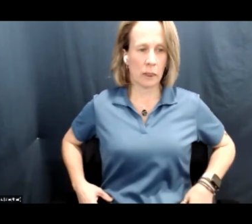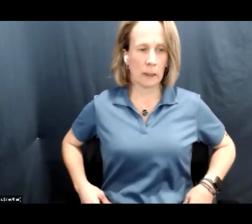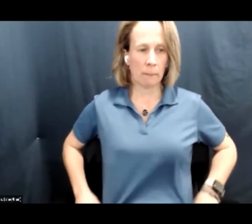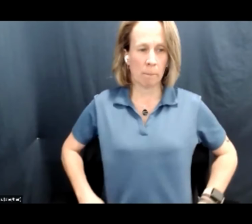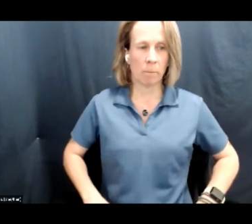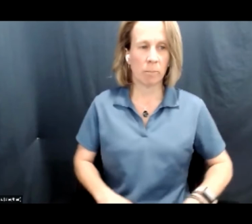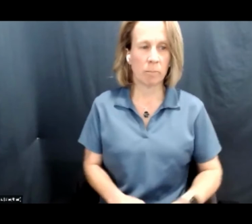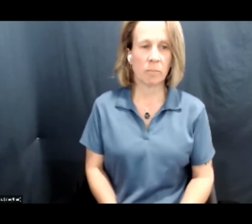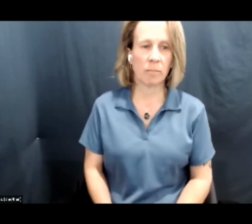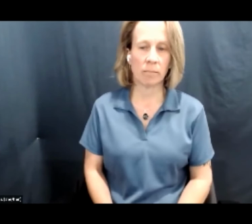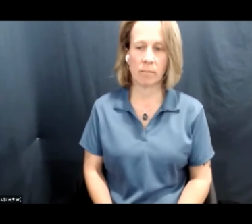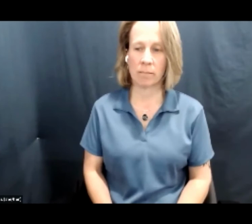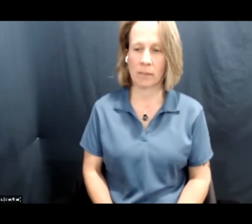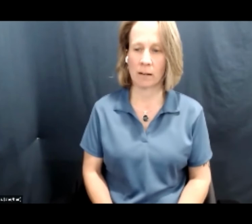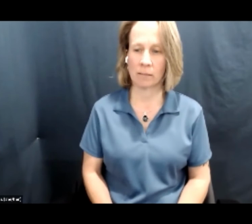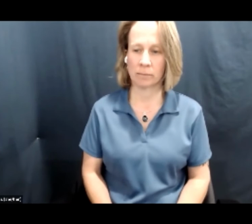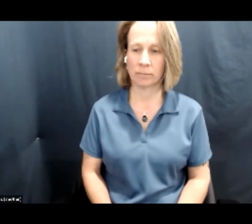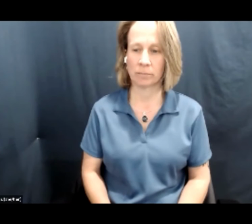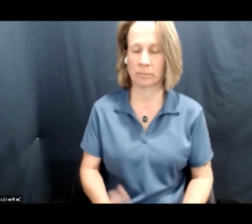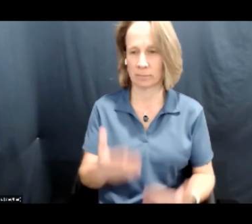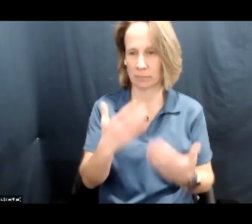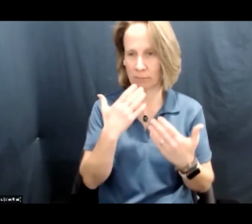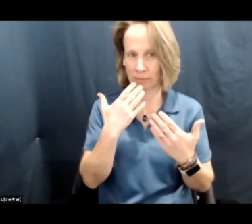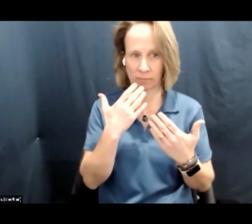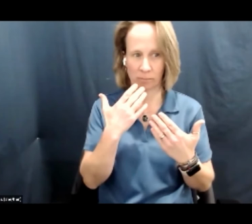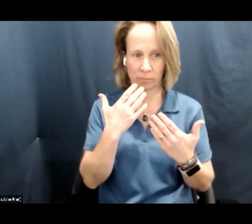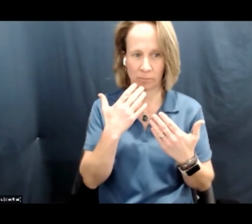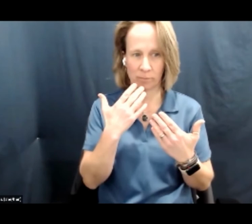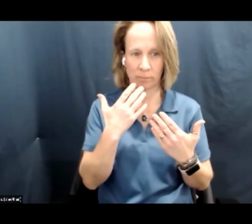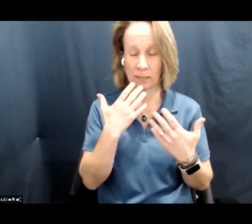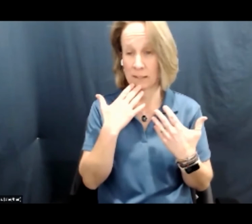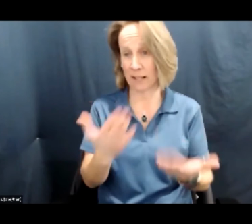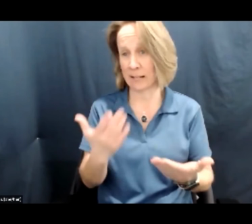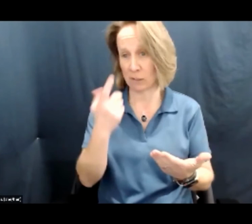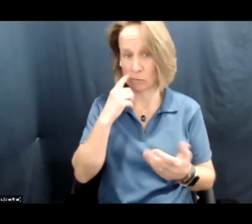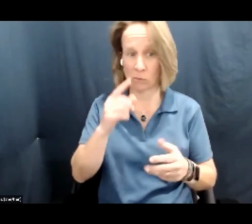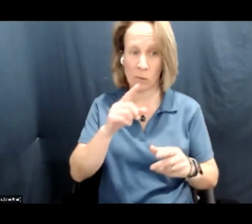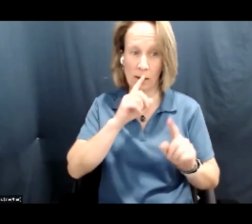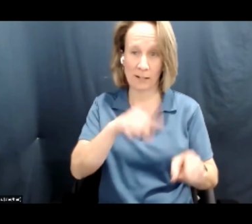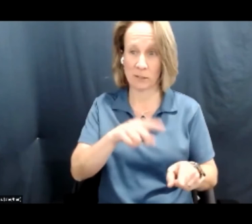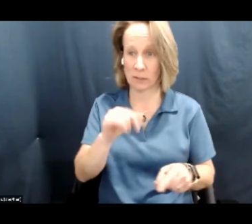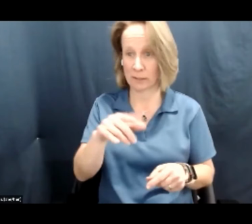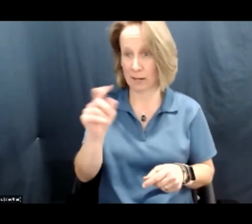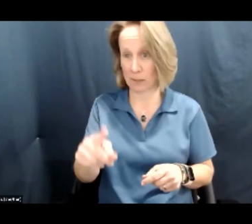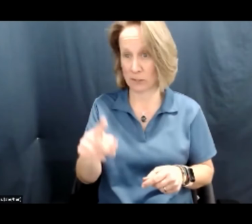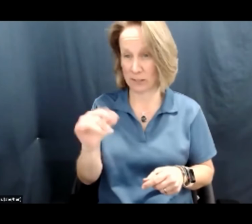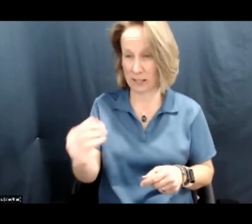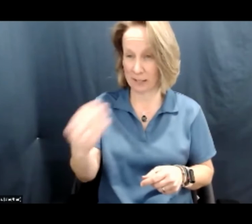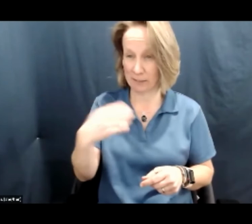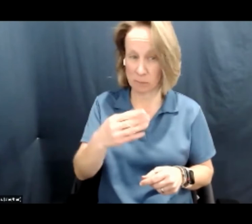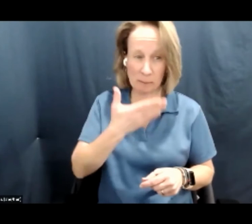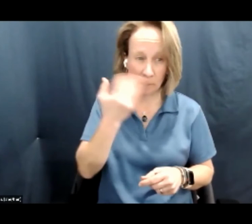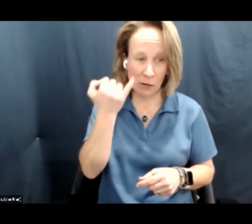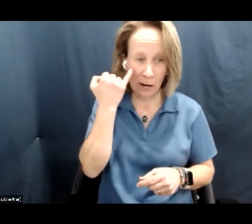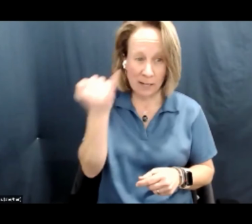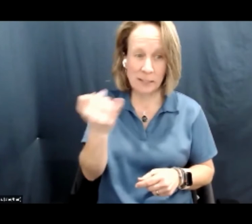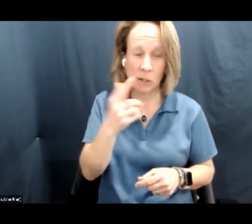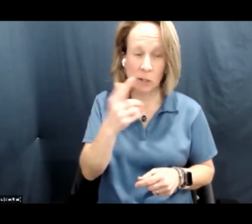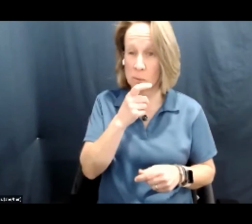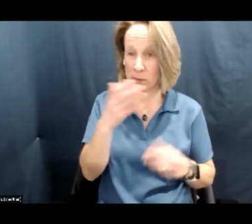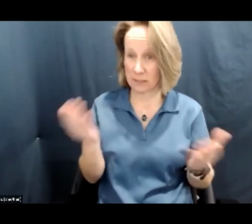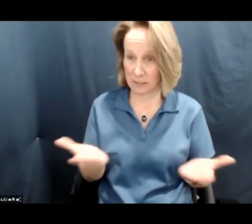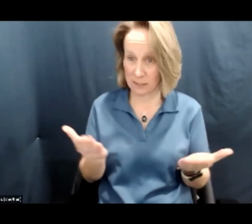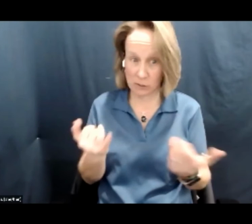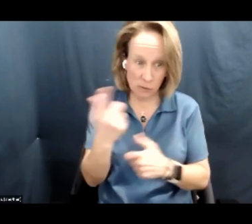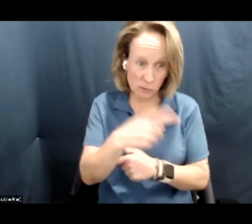Awesome. Thank you all for responding to the question. This is just to help me get a better idea of who's attending today, so that I can hopefully better tailor